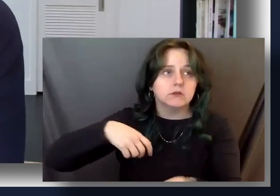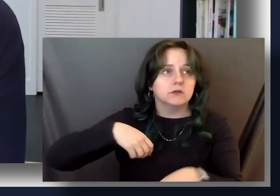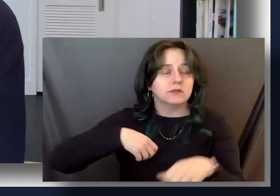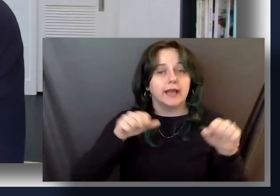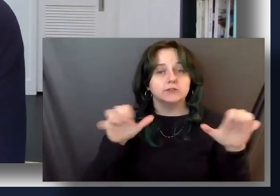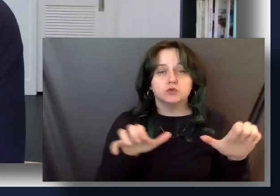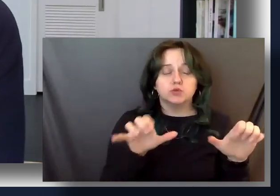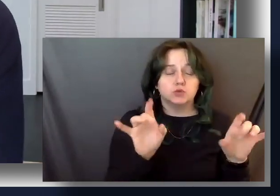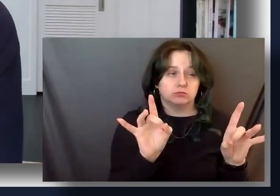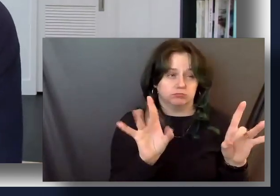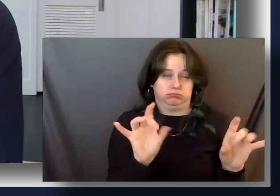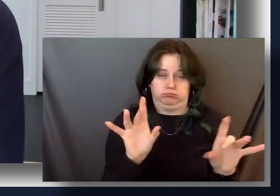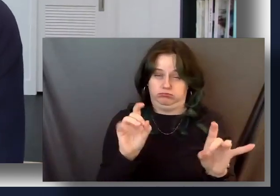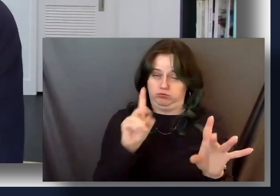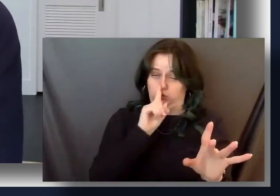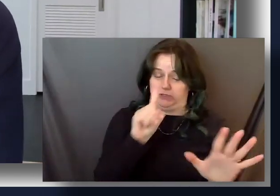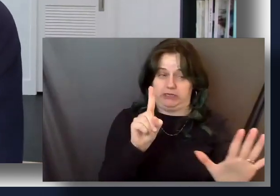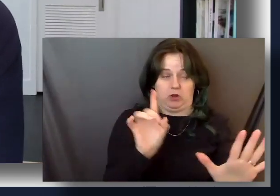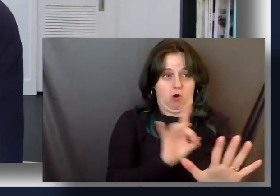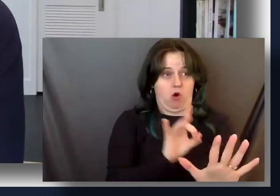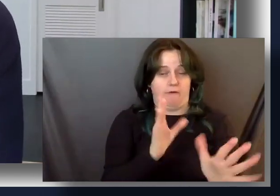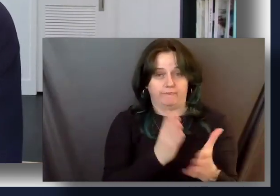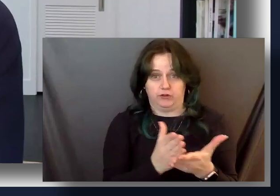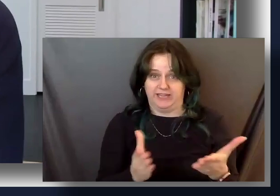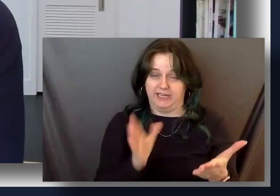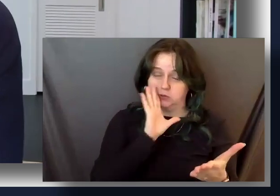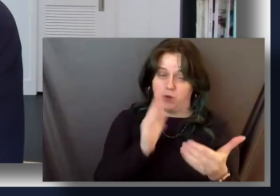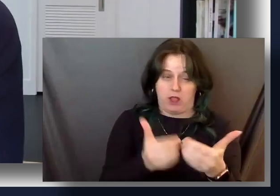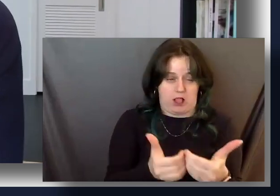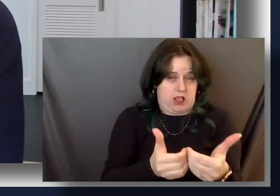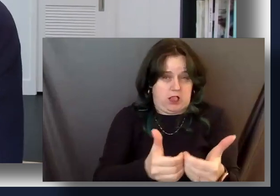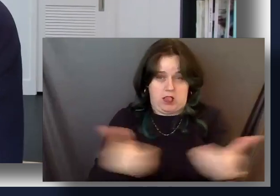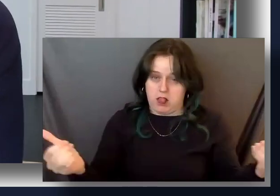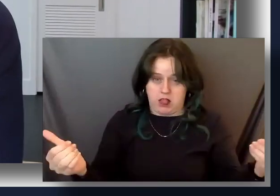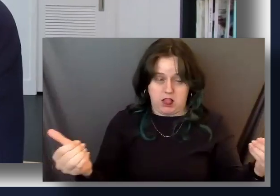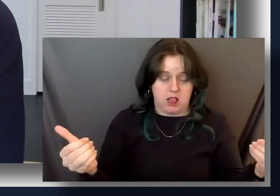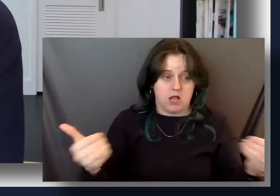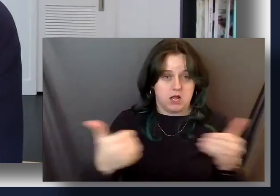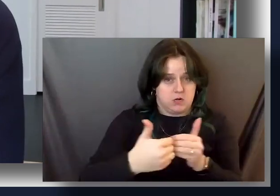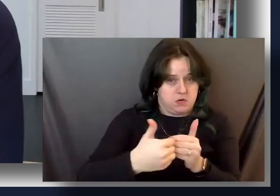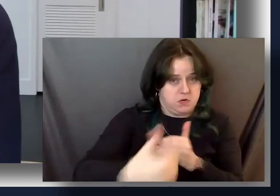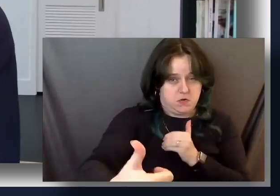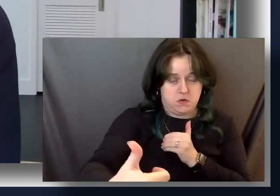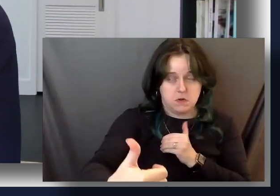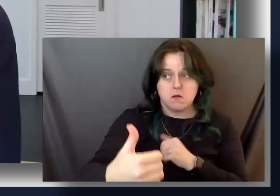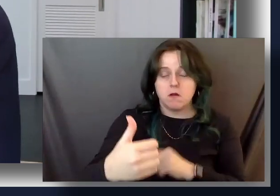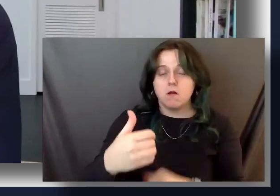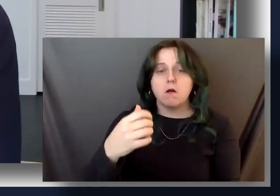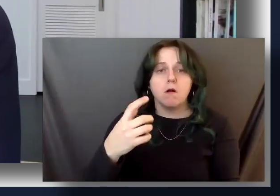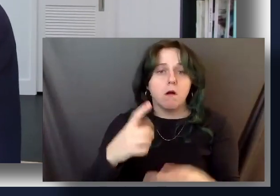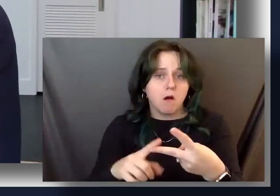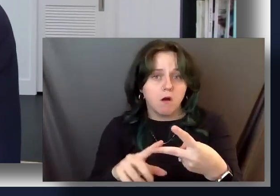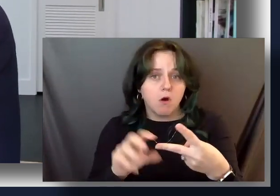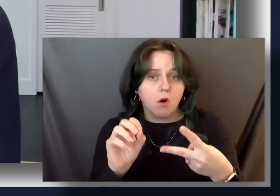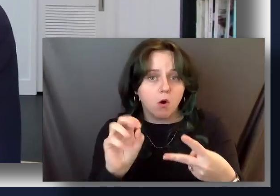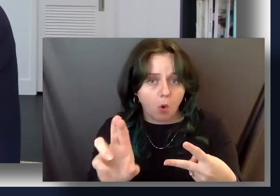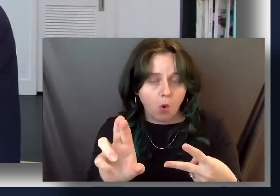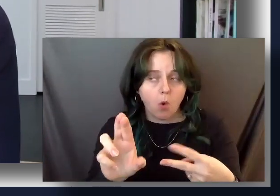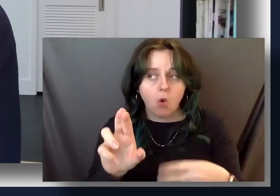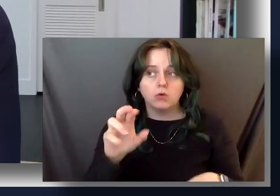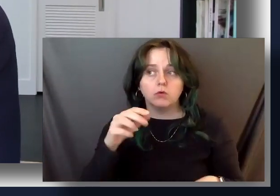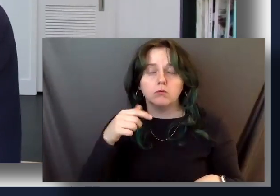of nasty things that will ultimately tear us all apart. Or we can actually